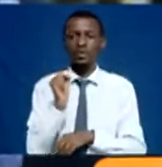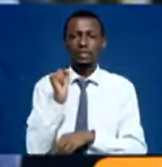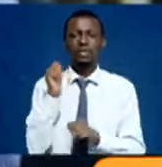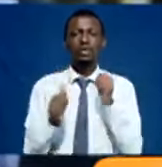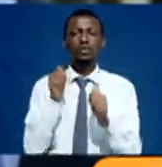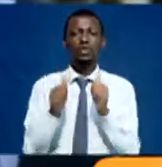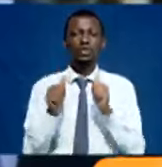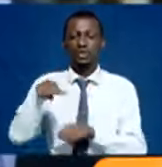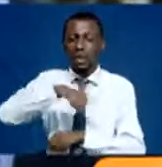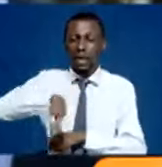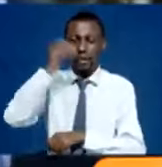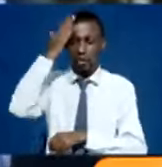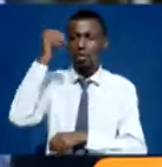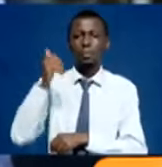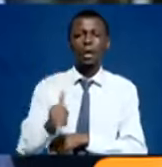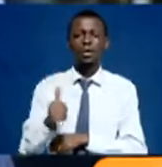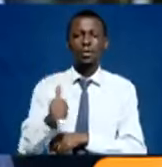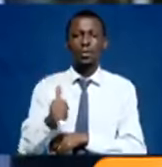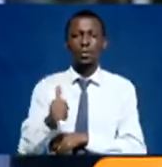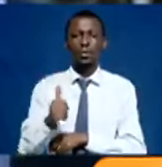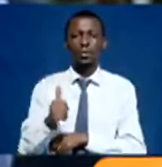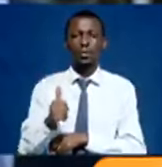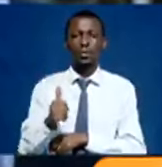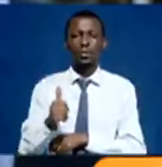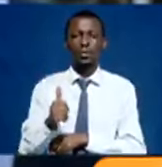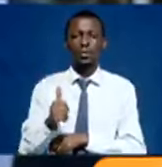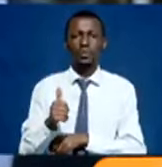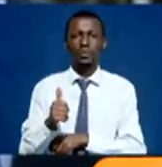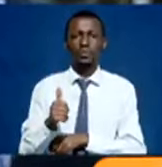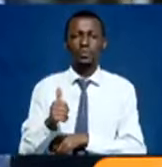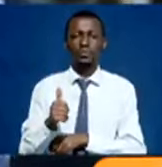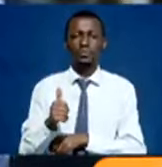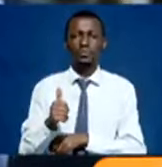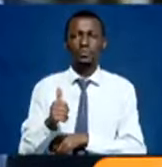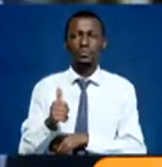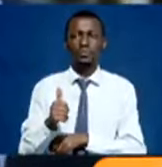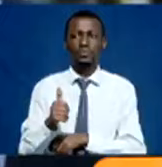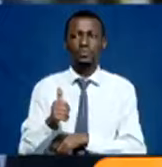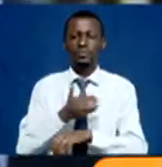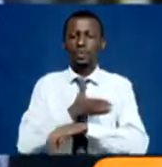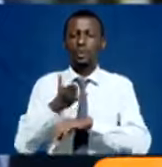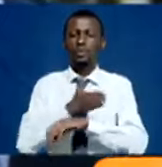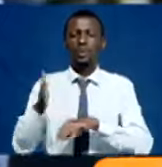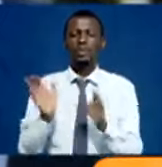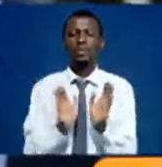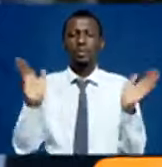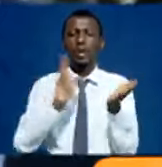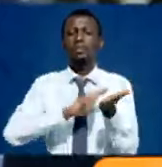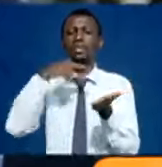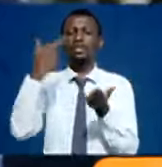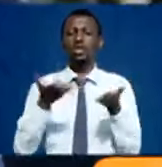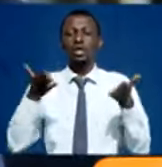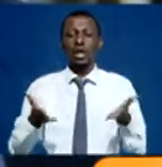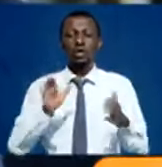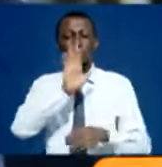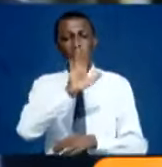us about squandering of or the pilferage or the wastage of public resources, that they now find fault in